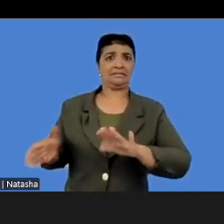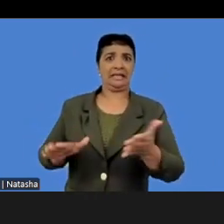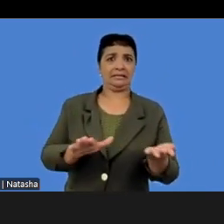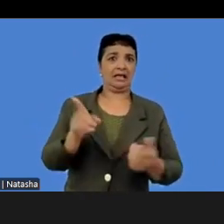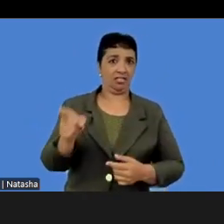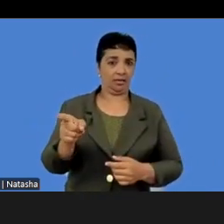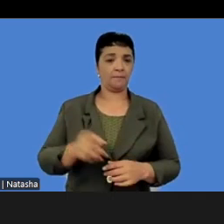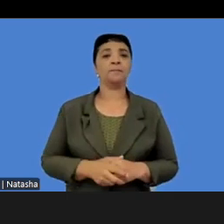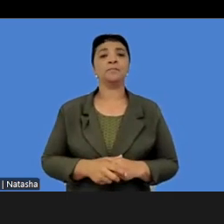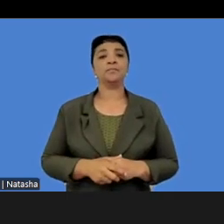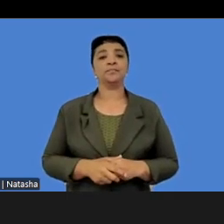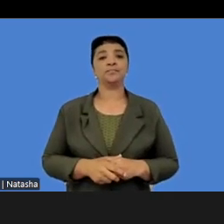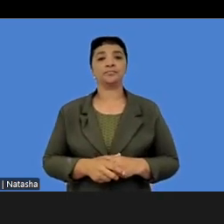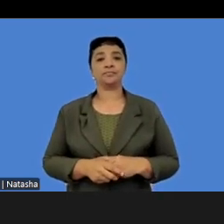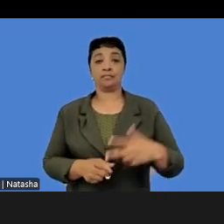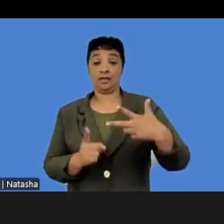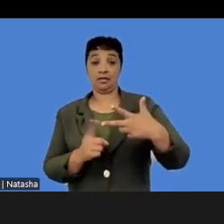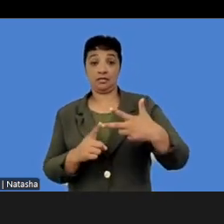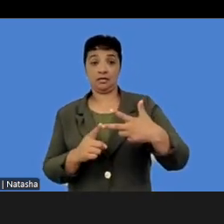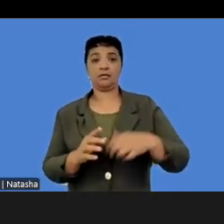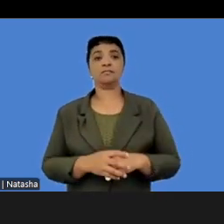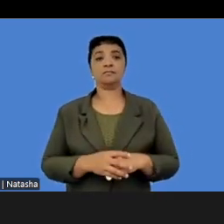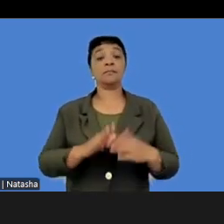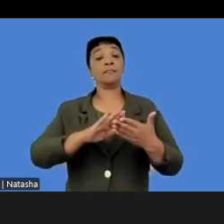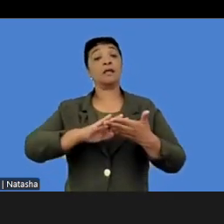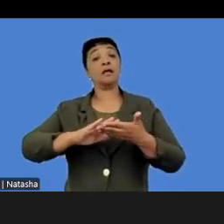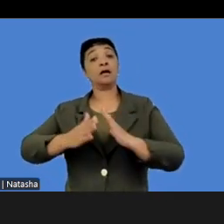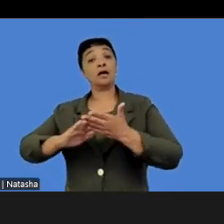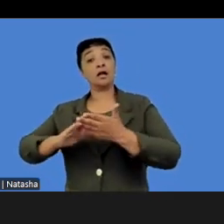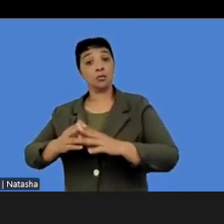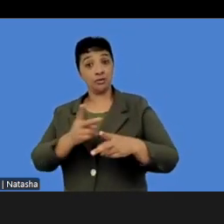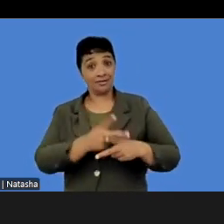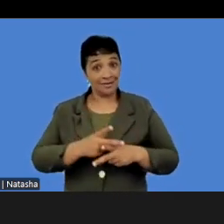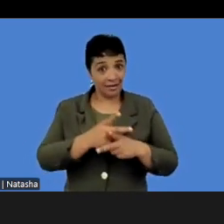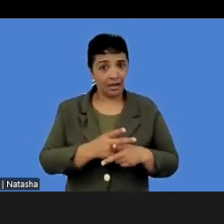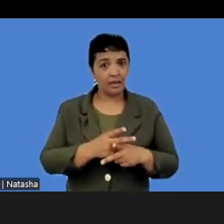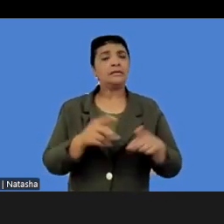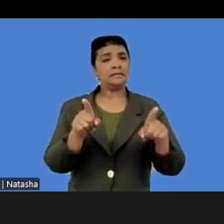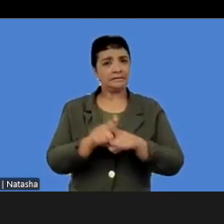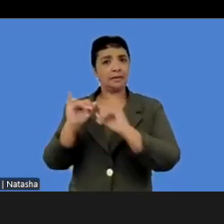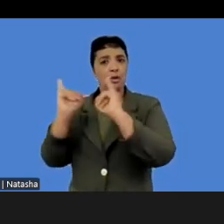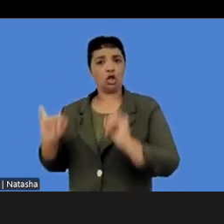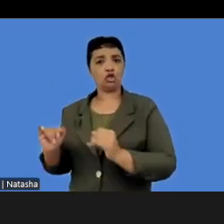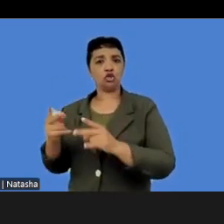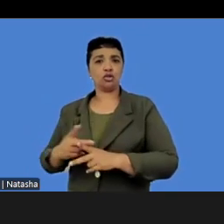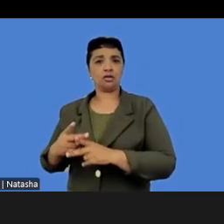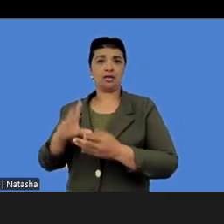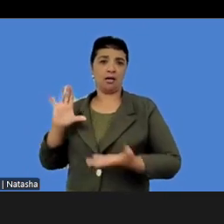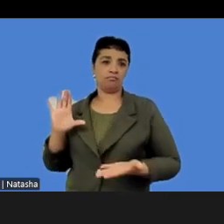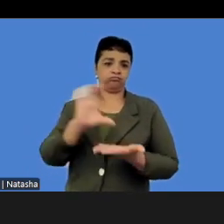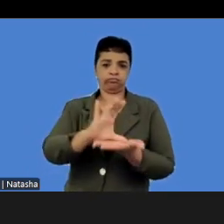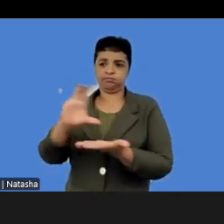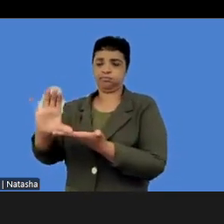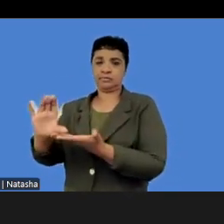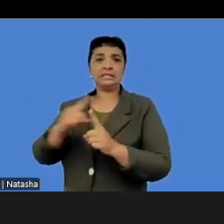Community care is at least as expensive as institutional care. cost savings should never be a motivation